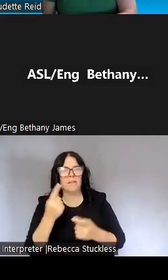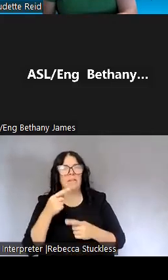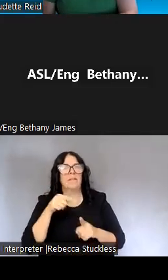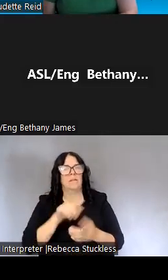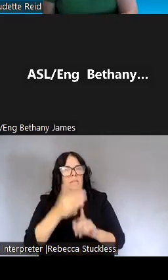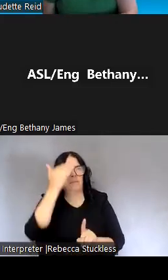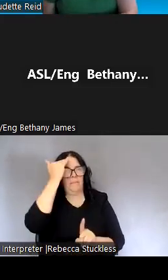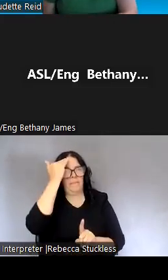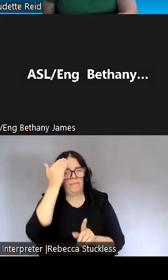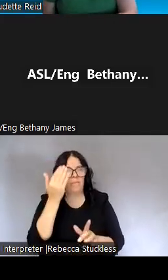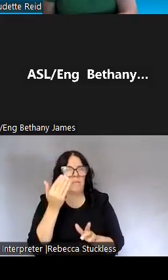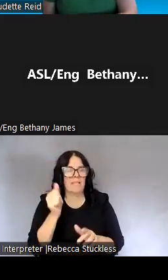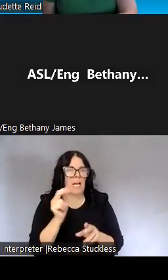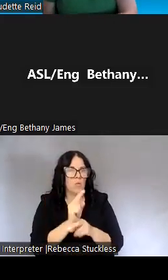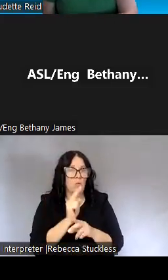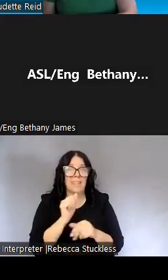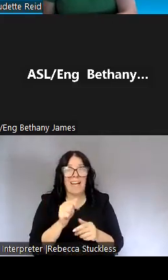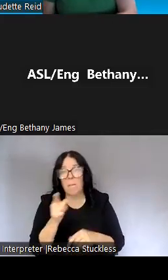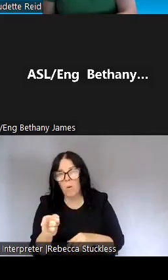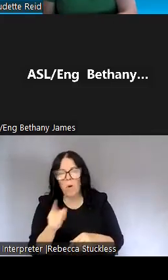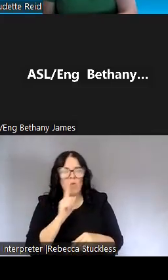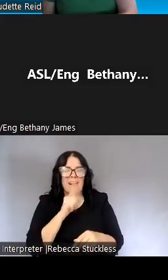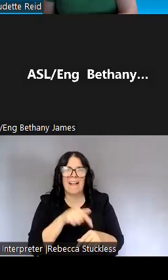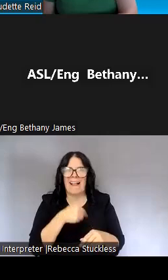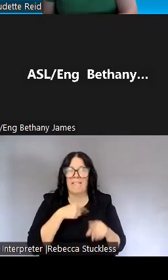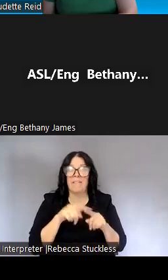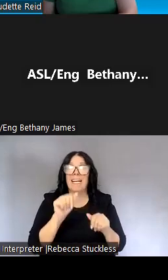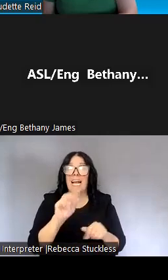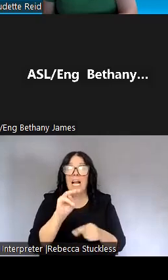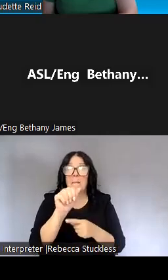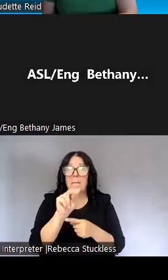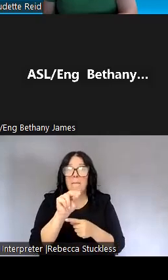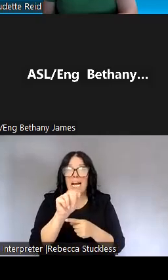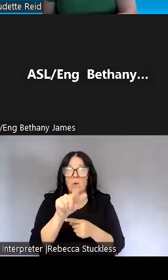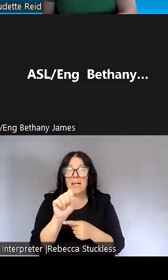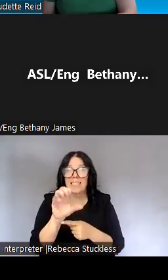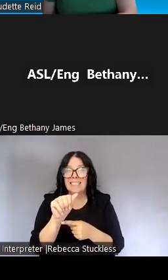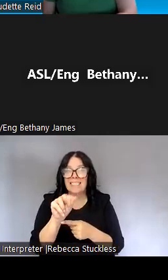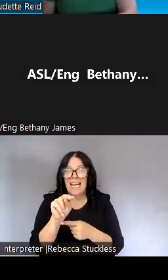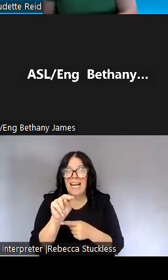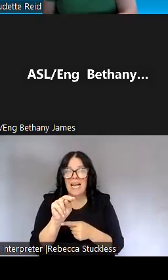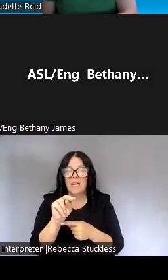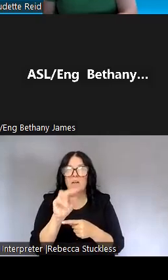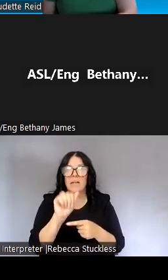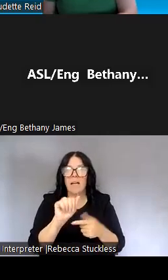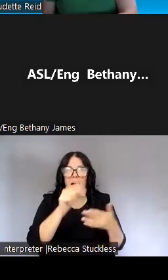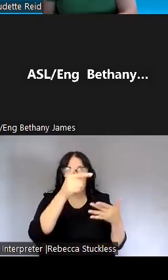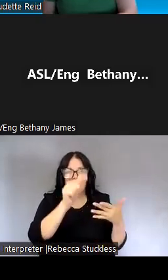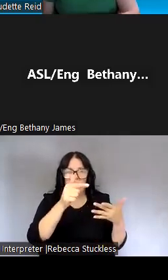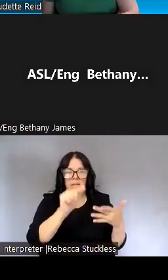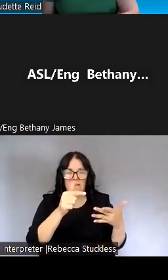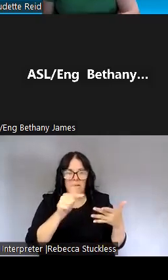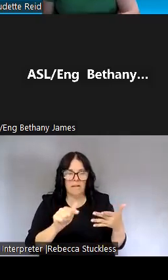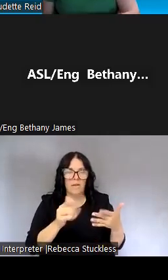an item. It can point. You can do manual scanning to be able to navigate sequentially through